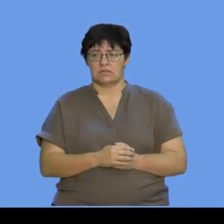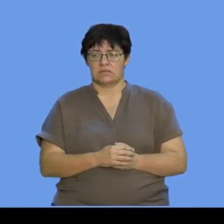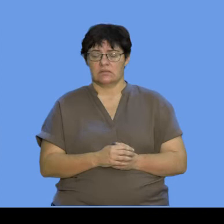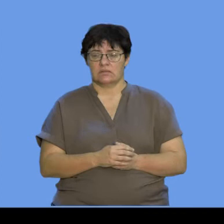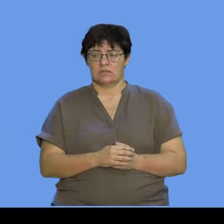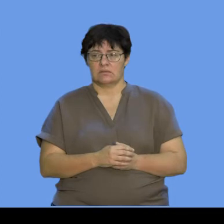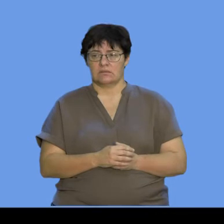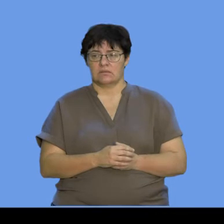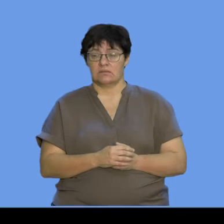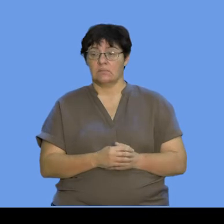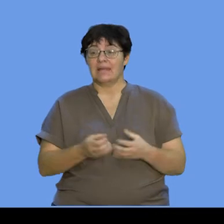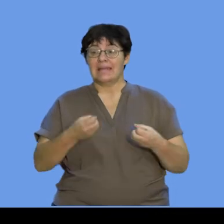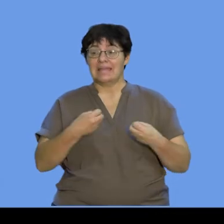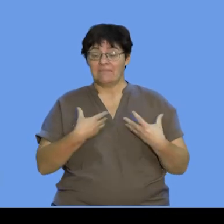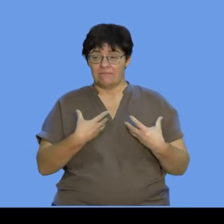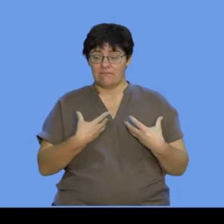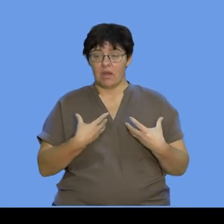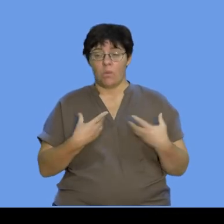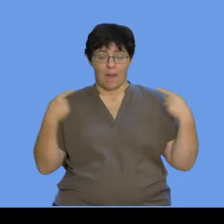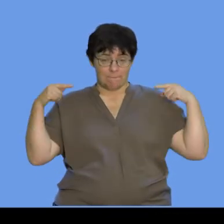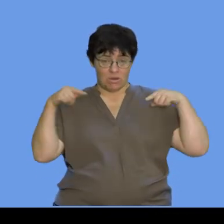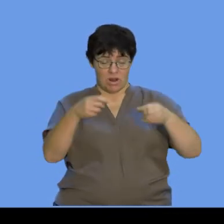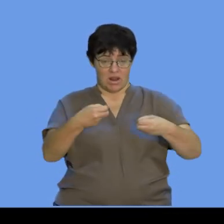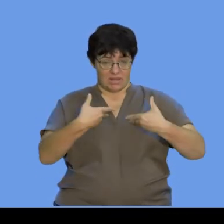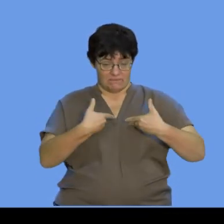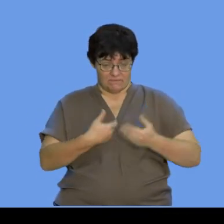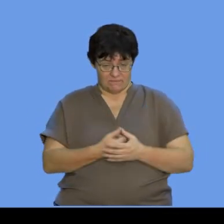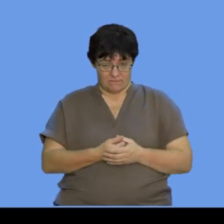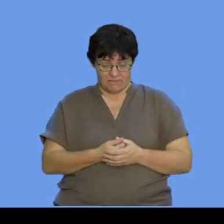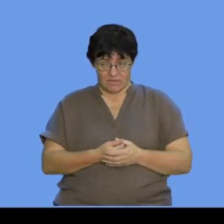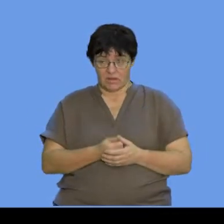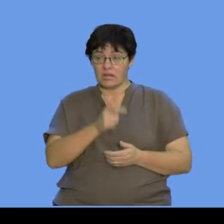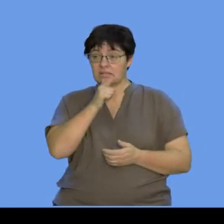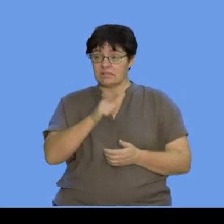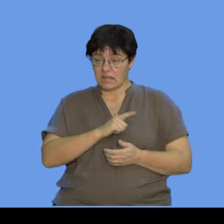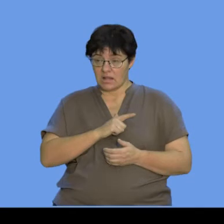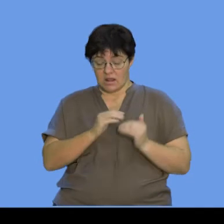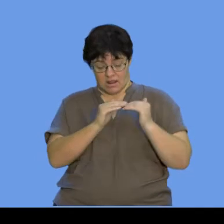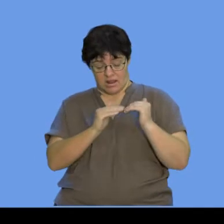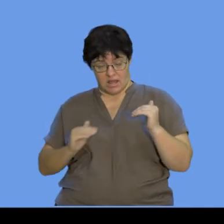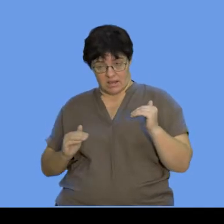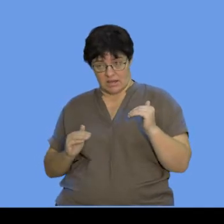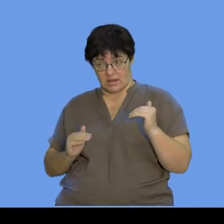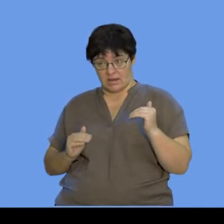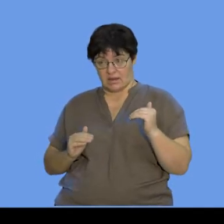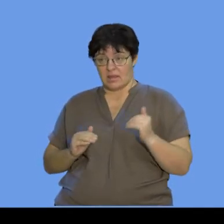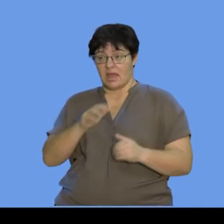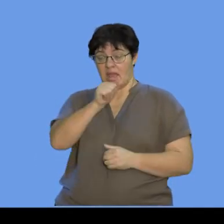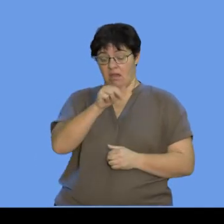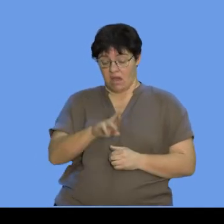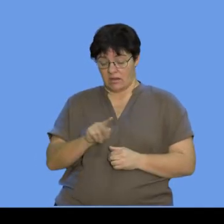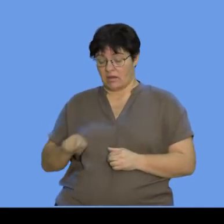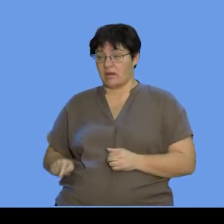that this was given to me with parallel lines, right? And they told me that there's a parallel line which